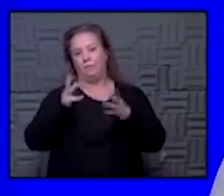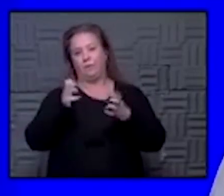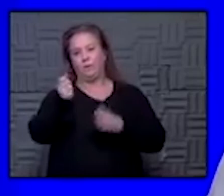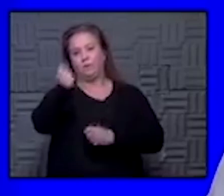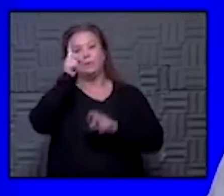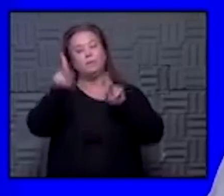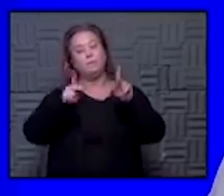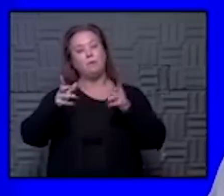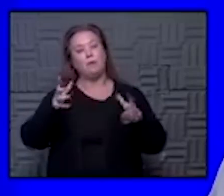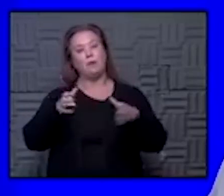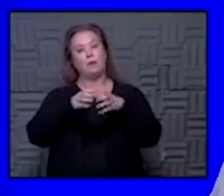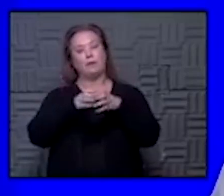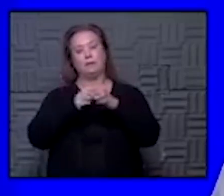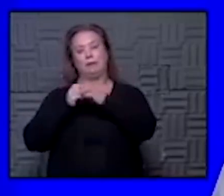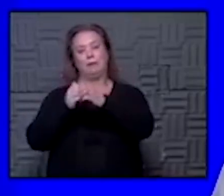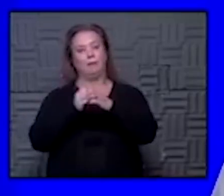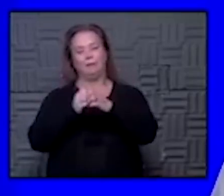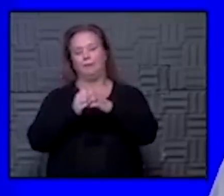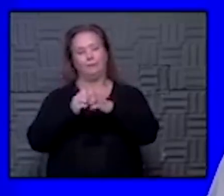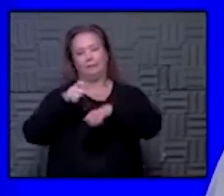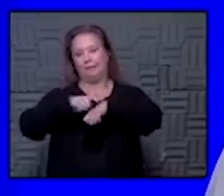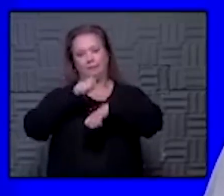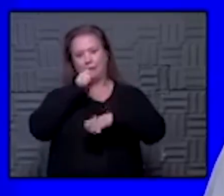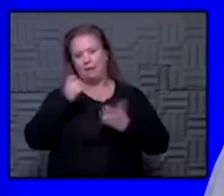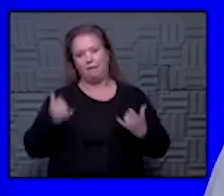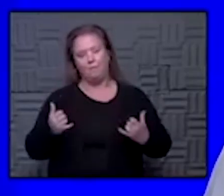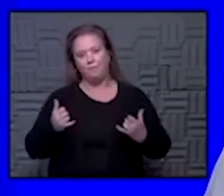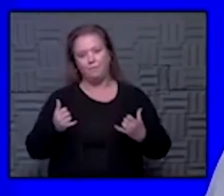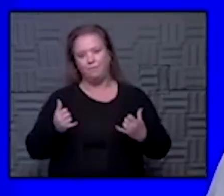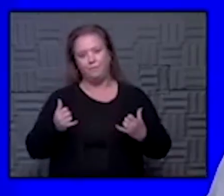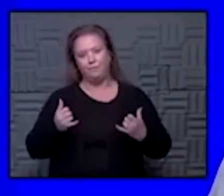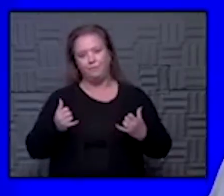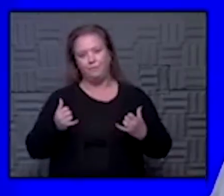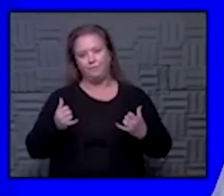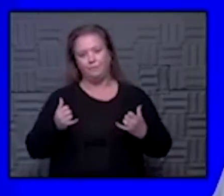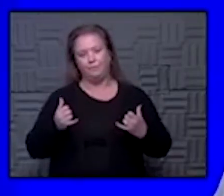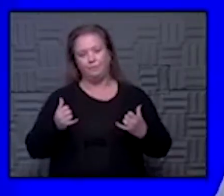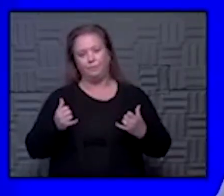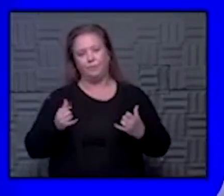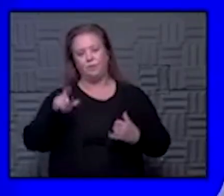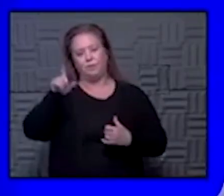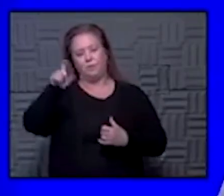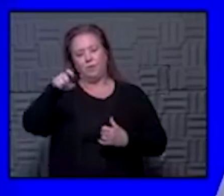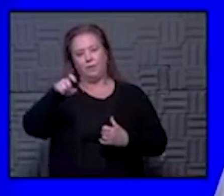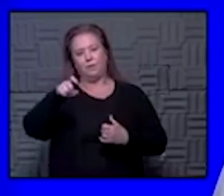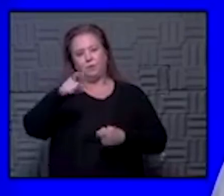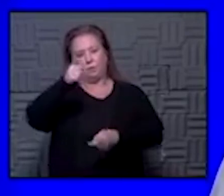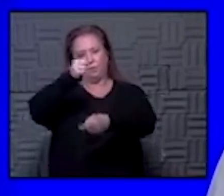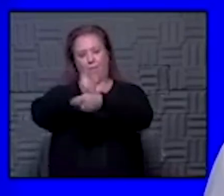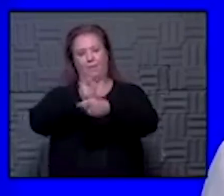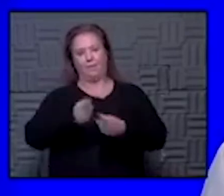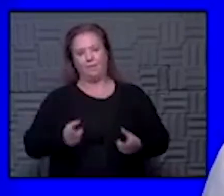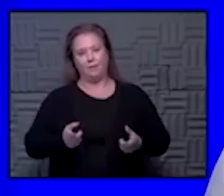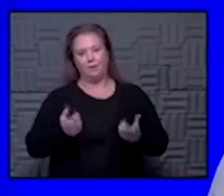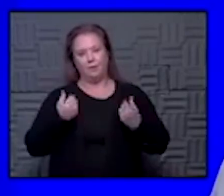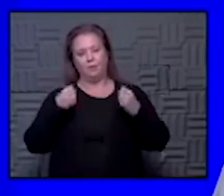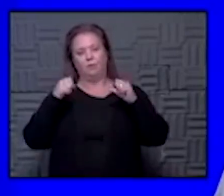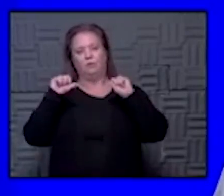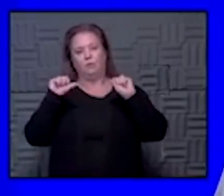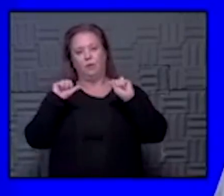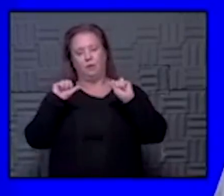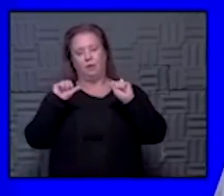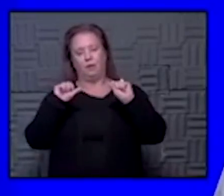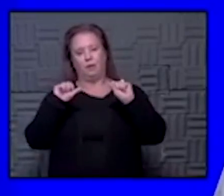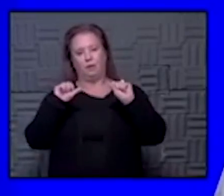together, but right now is not the time to do this. We need to all do what is right. Try not to